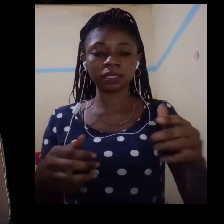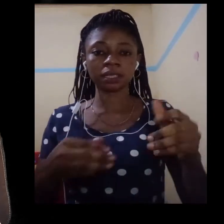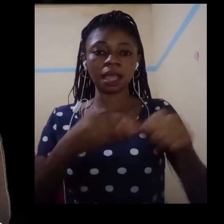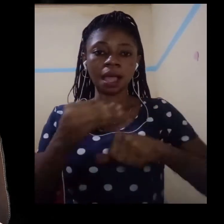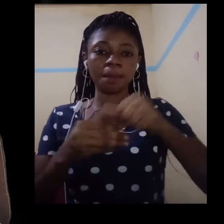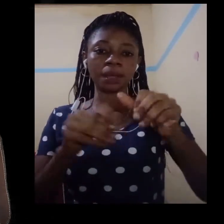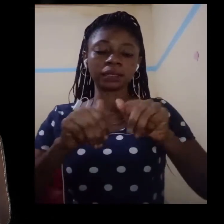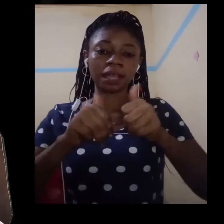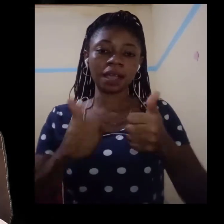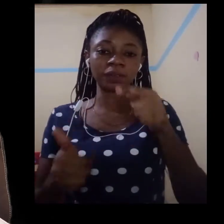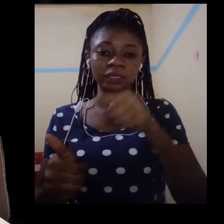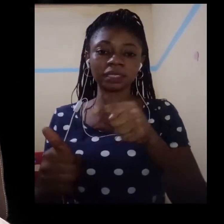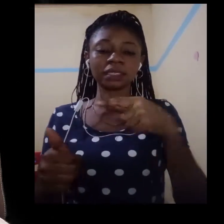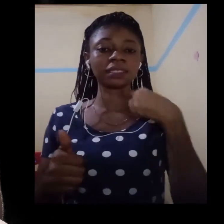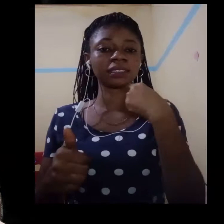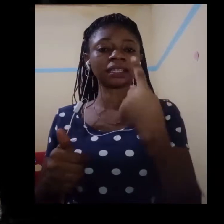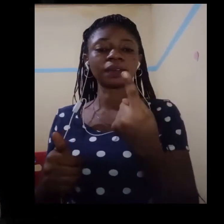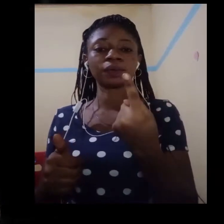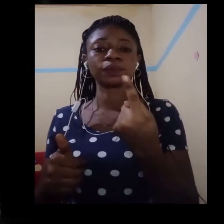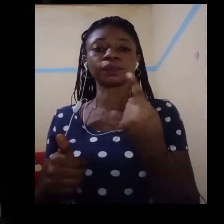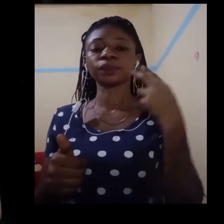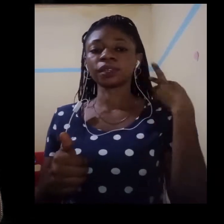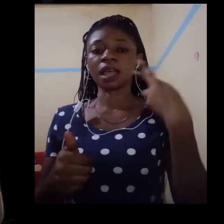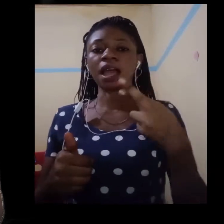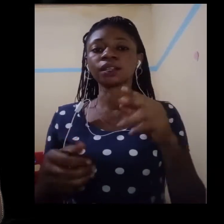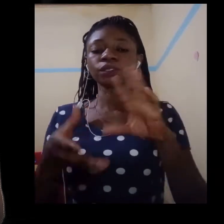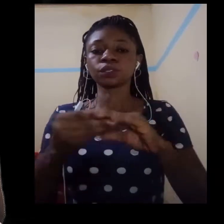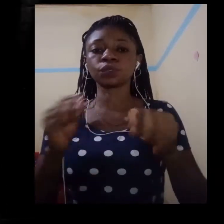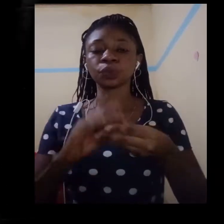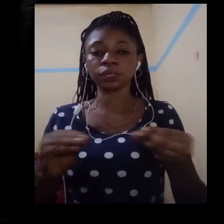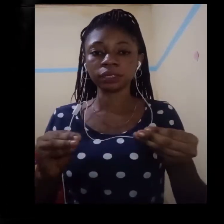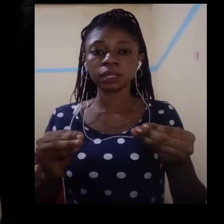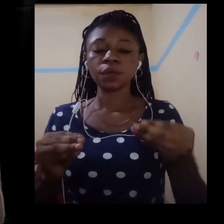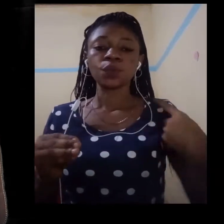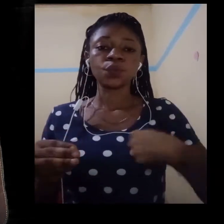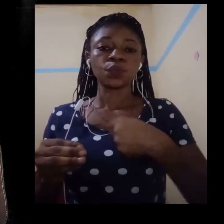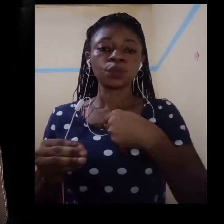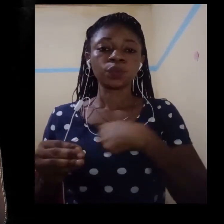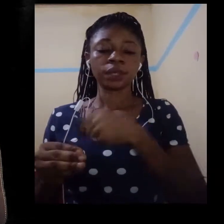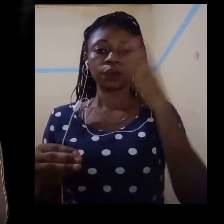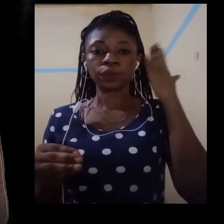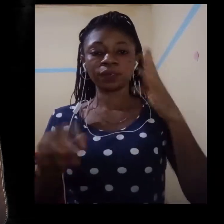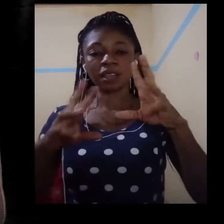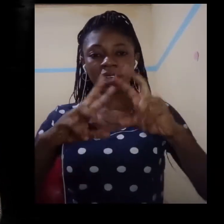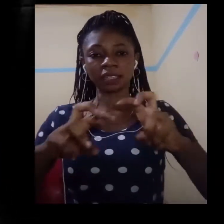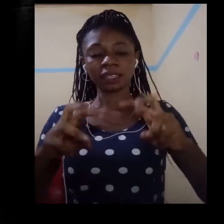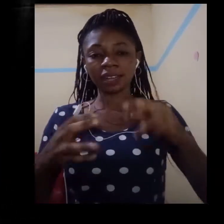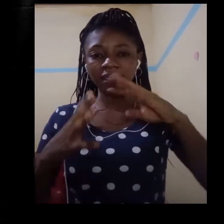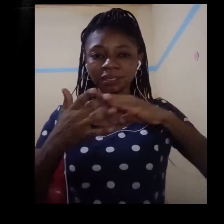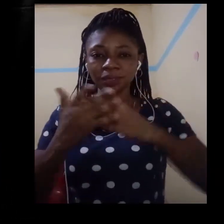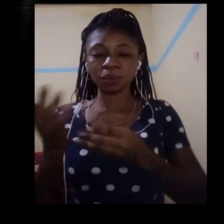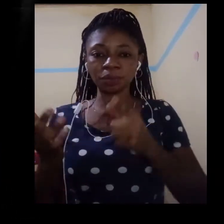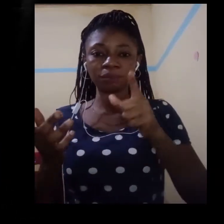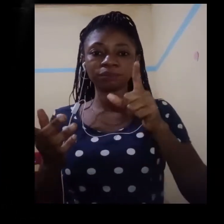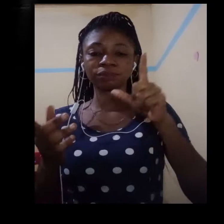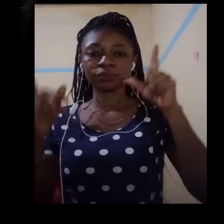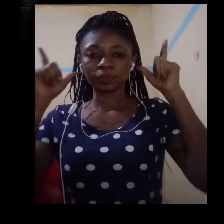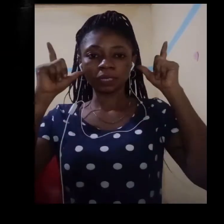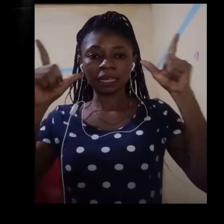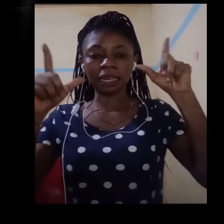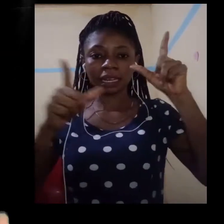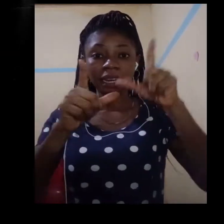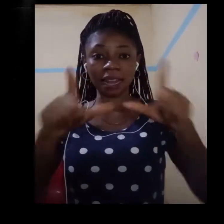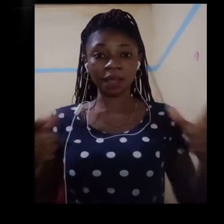bit into some linguistic features, some linguistic terminology with which we analyze sign language.